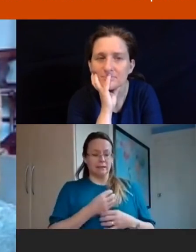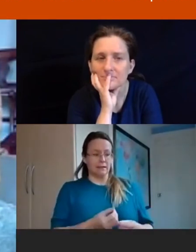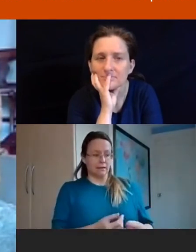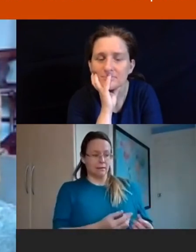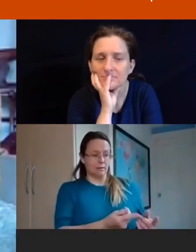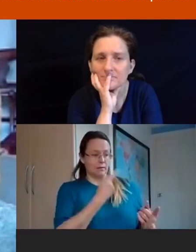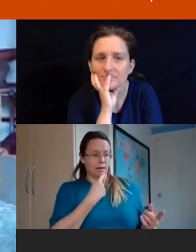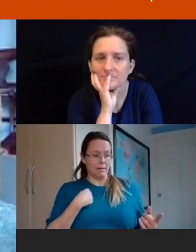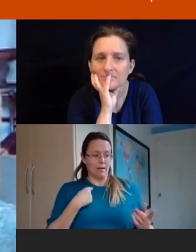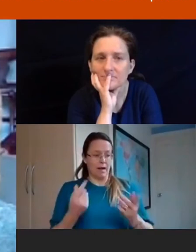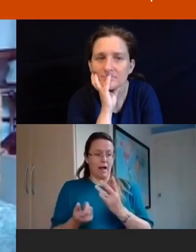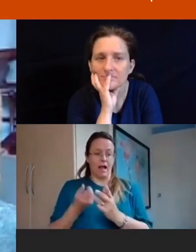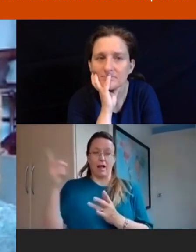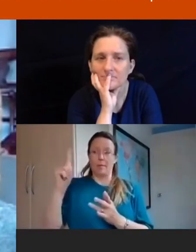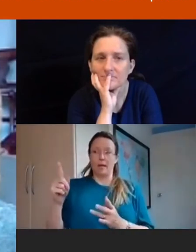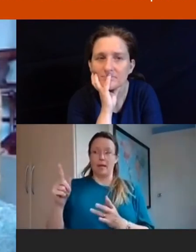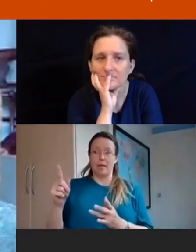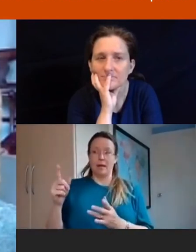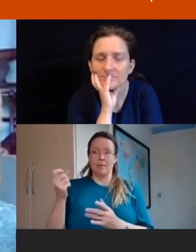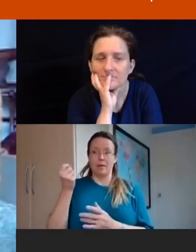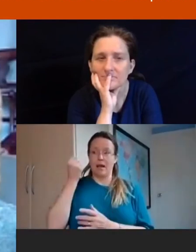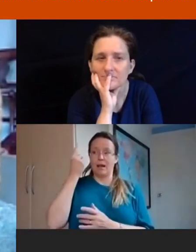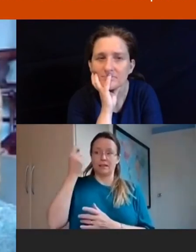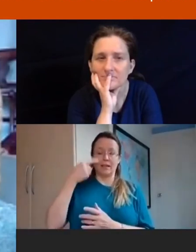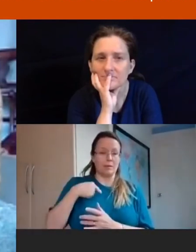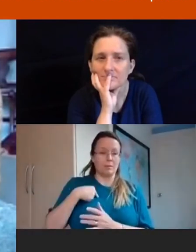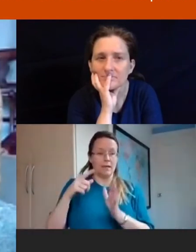listen, or that even Aaron wouldn't understand.